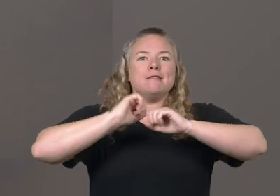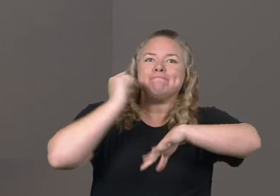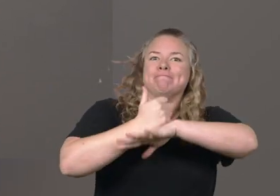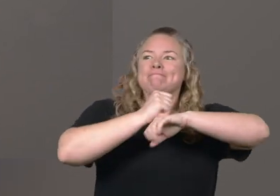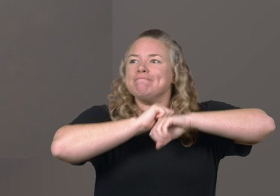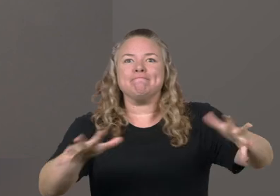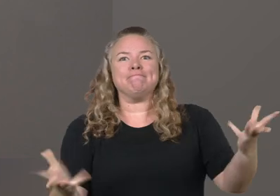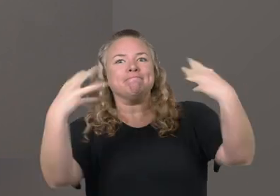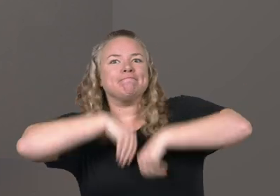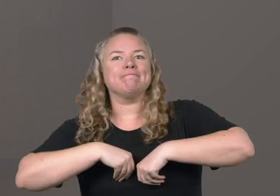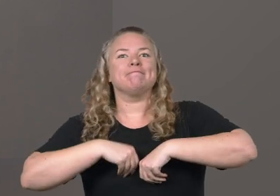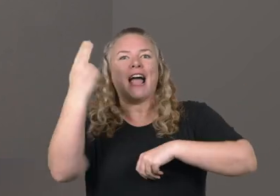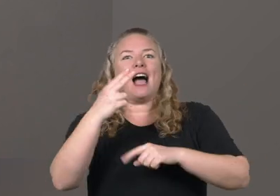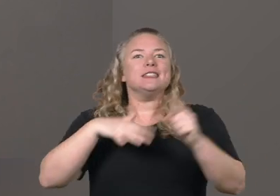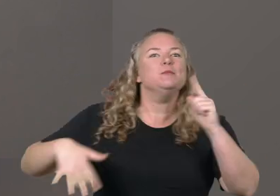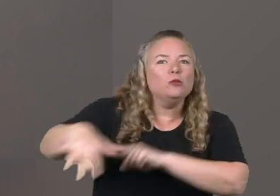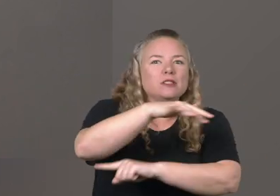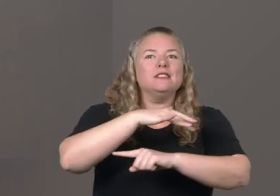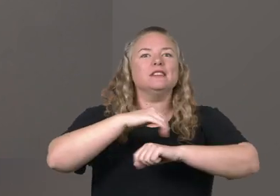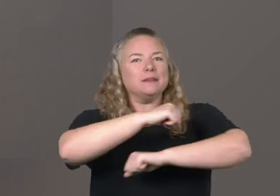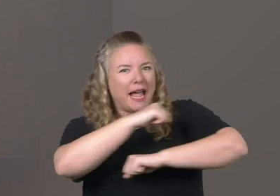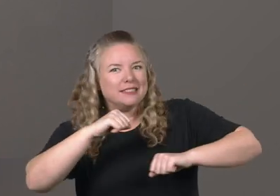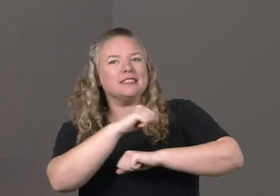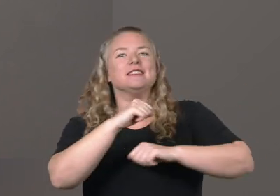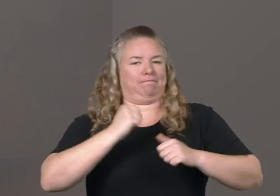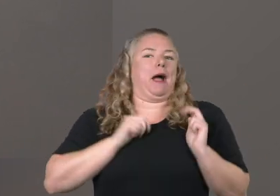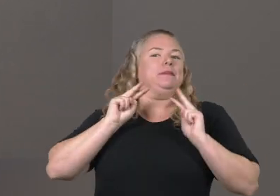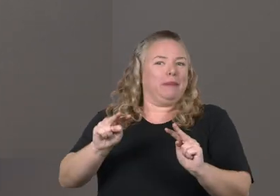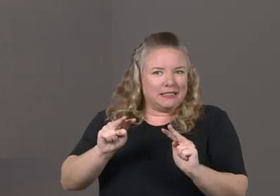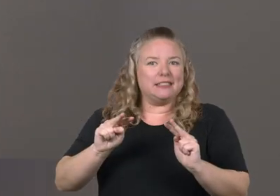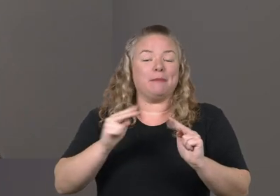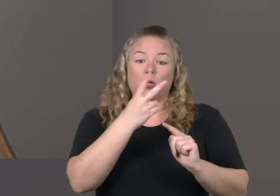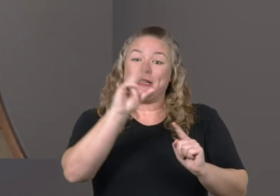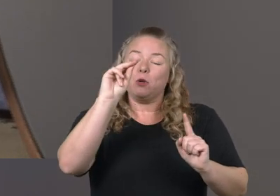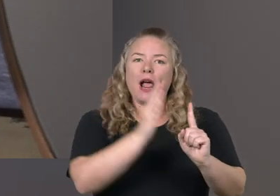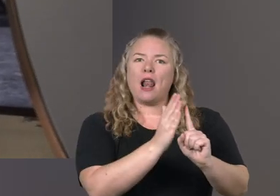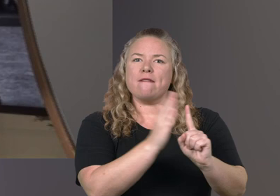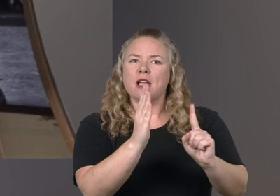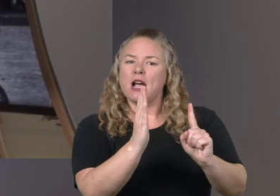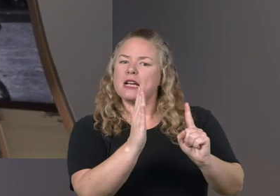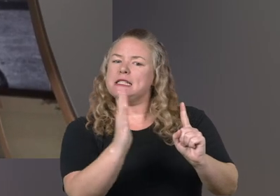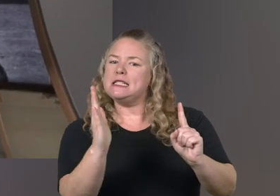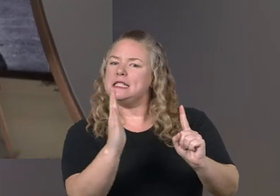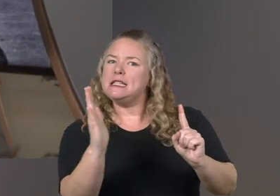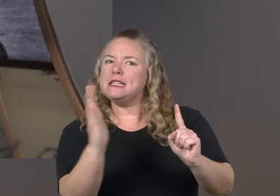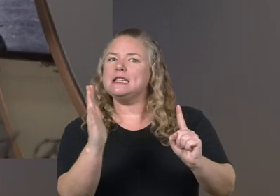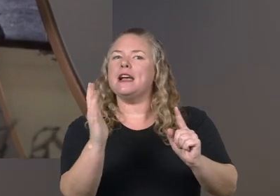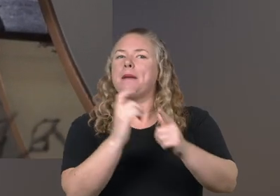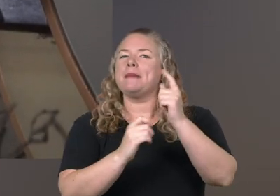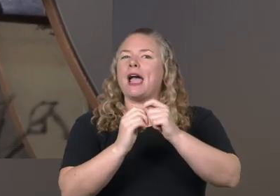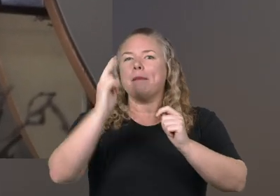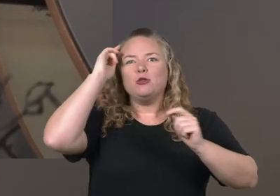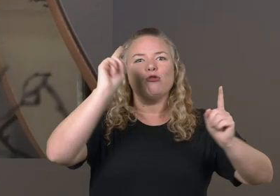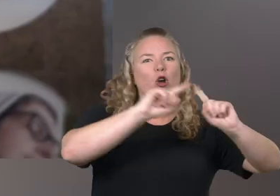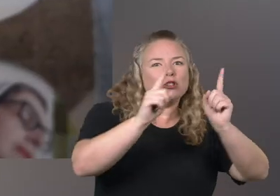establishment showing spaces. But that from my perspective, the middle and later years of this decade is when neurodivergence really